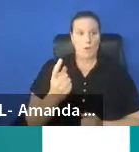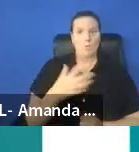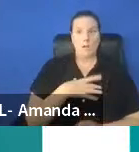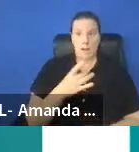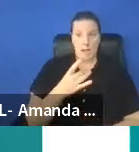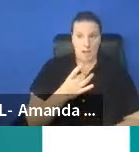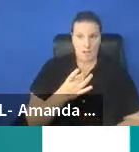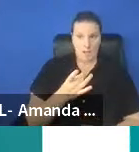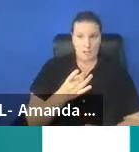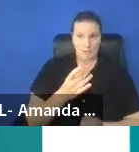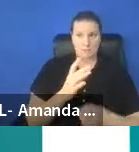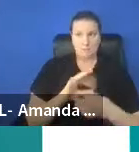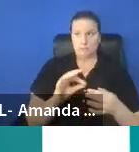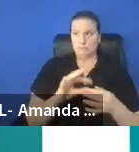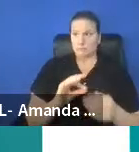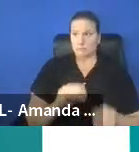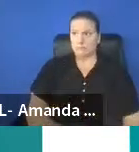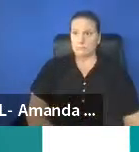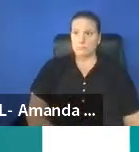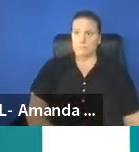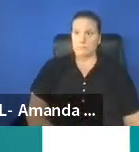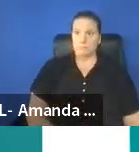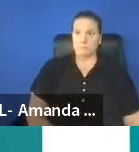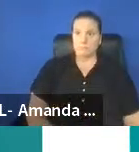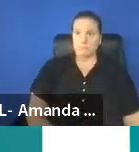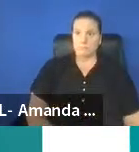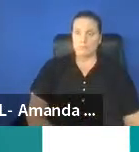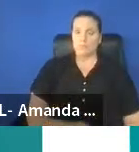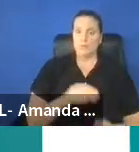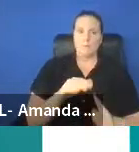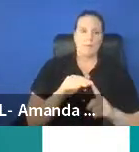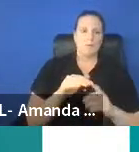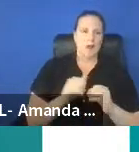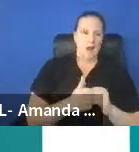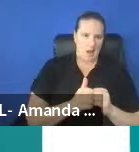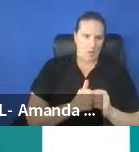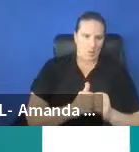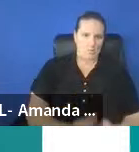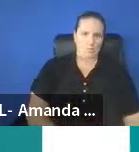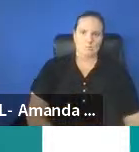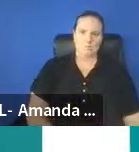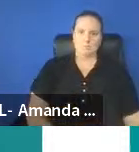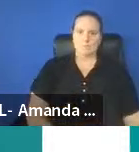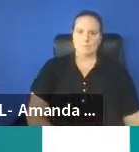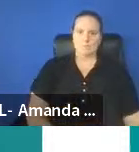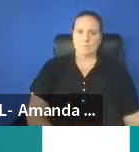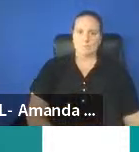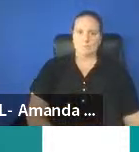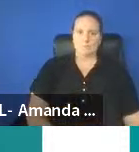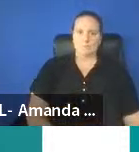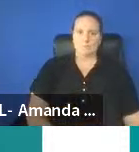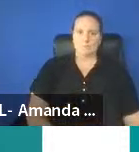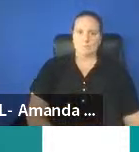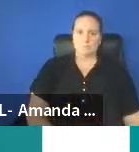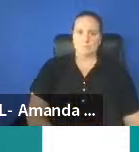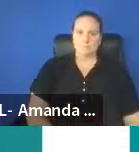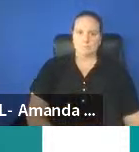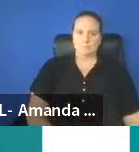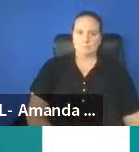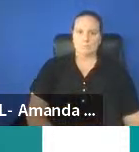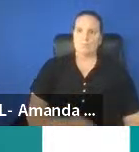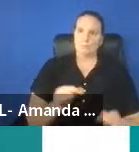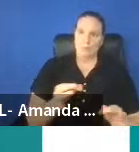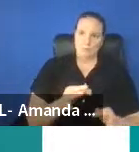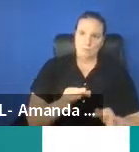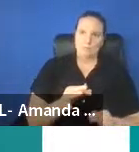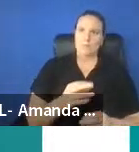like to make public comment that needs a reminder about how to do that, that I go ahead and go through the directions. Verbal